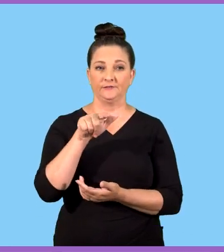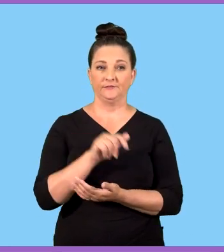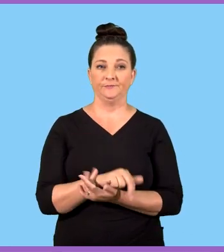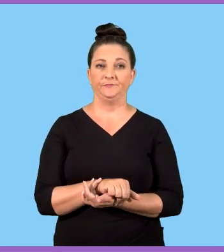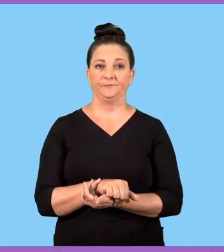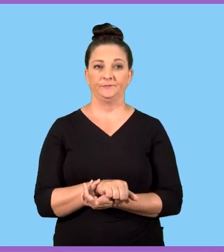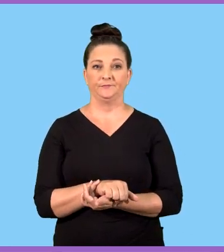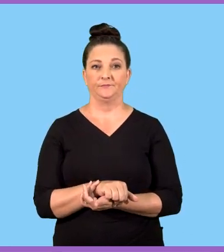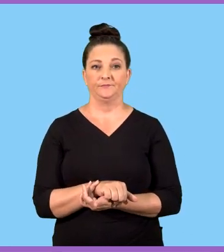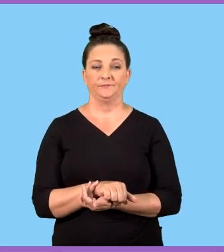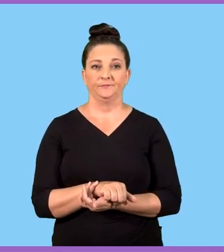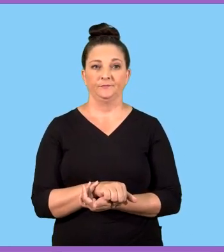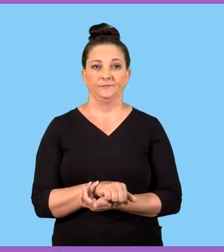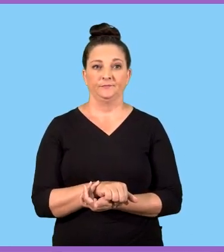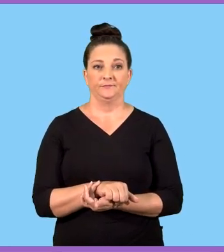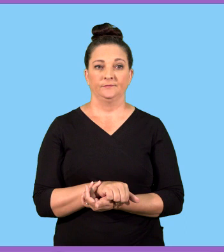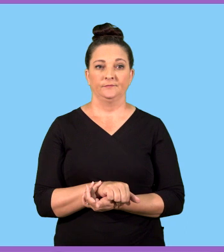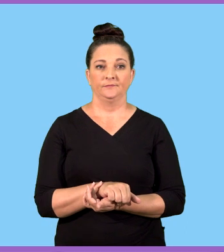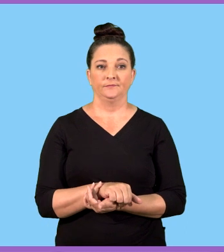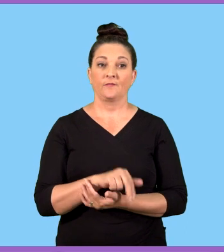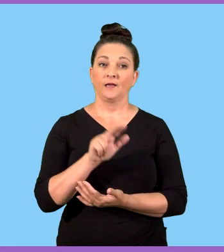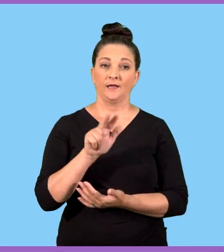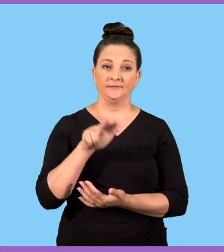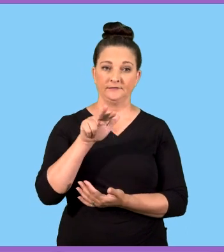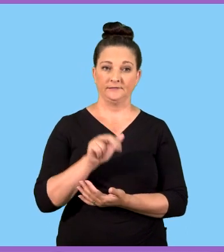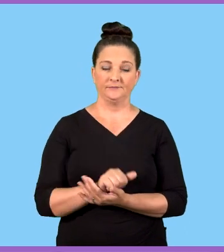Then I have 17,